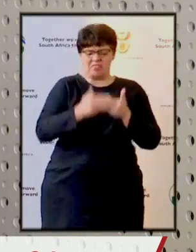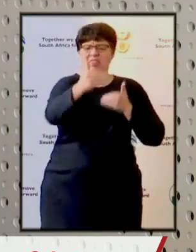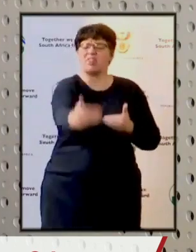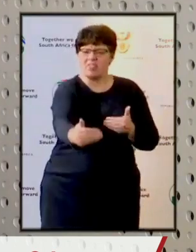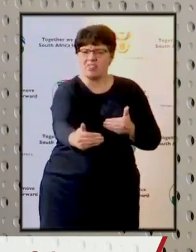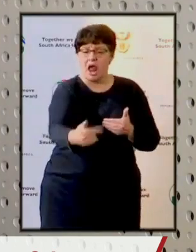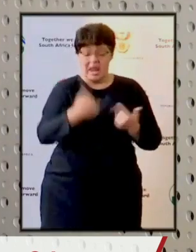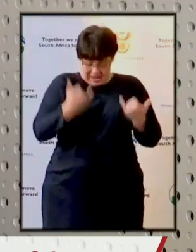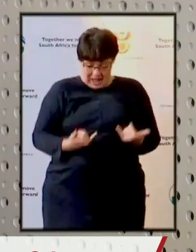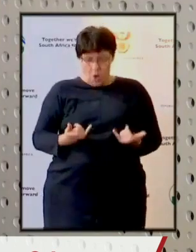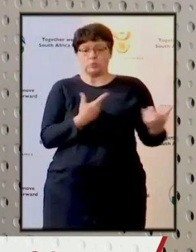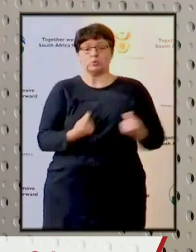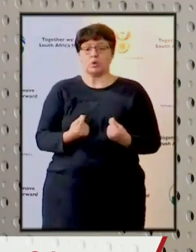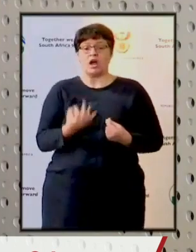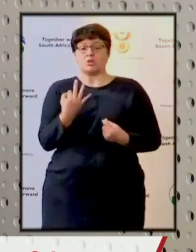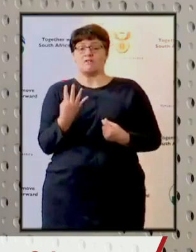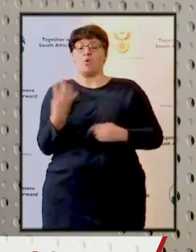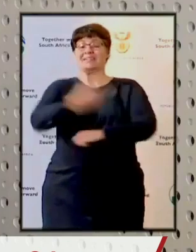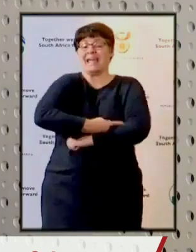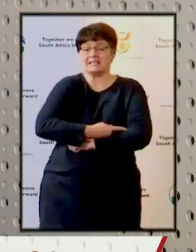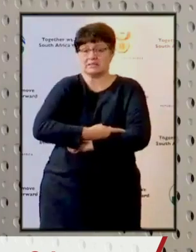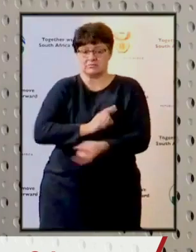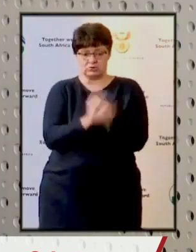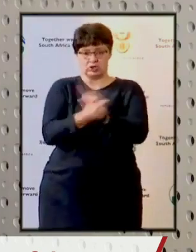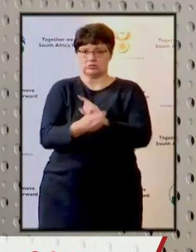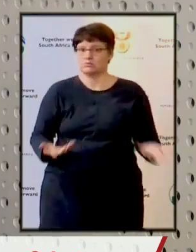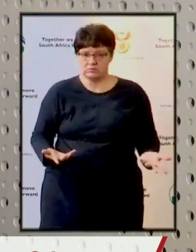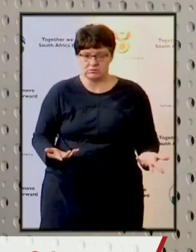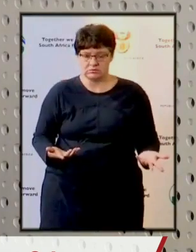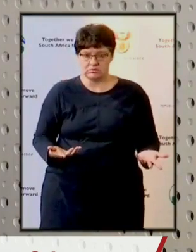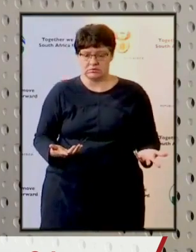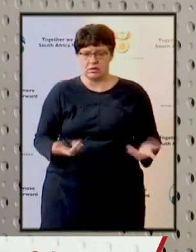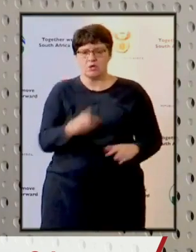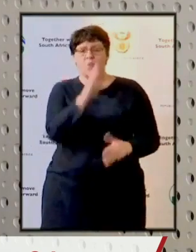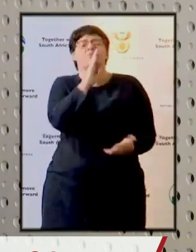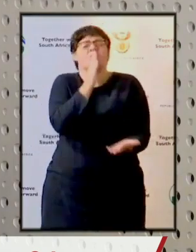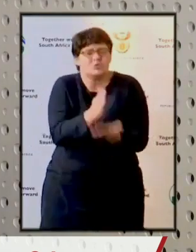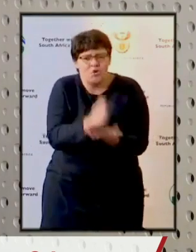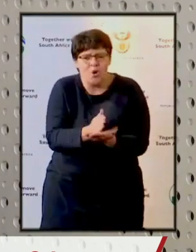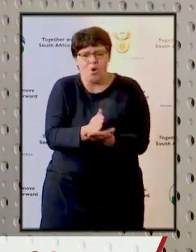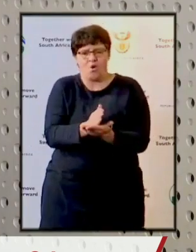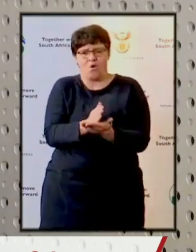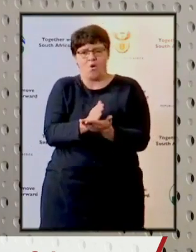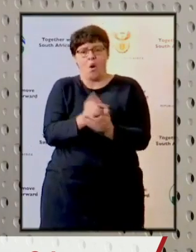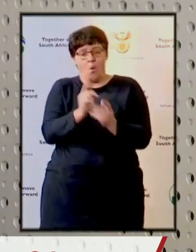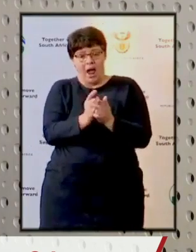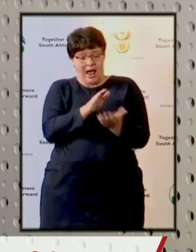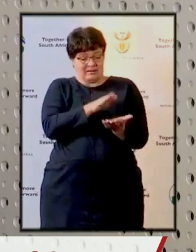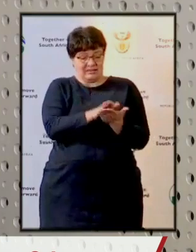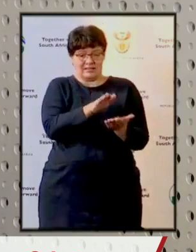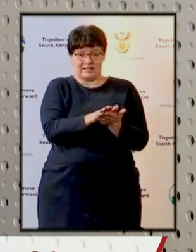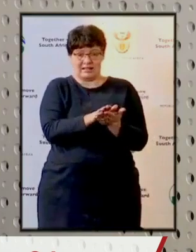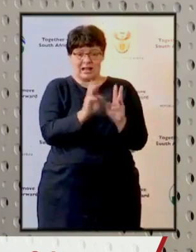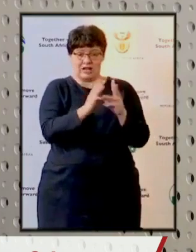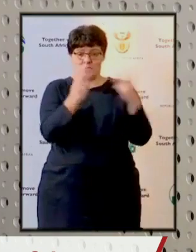We do in 3-4 days' time. And so we wanted to make sure that tonight, as the Gazette, the